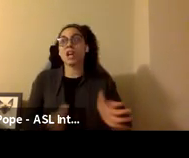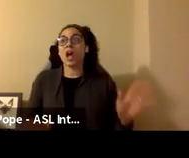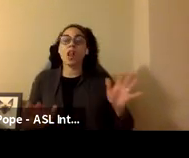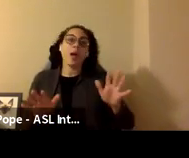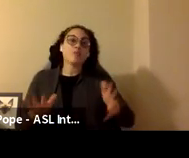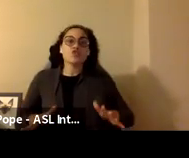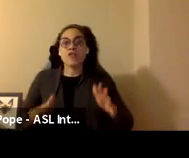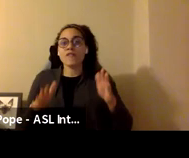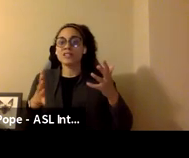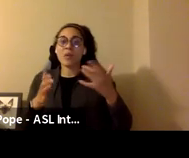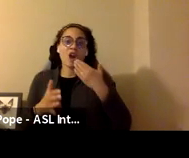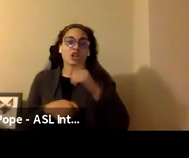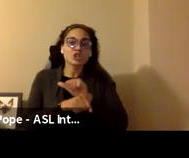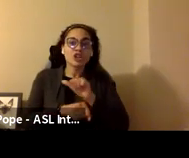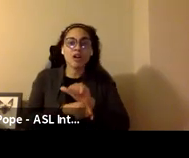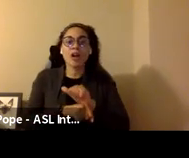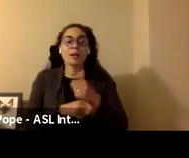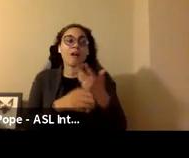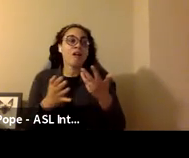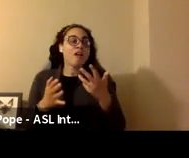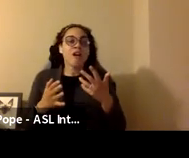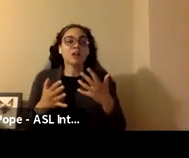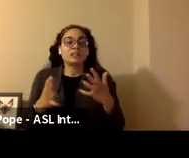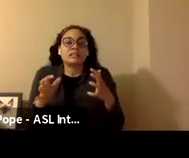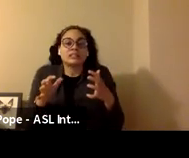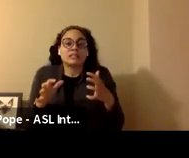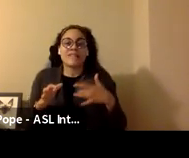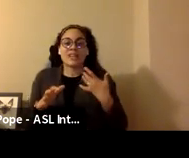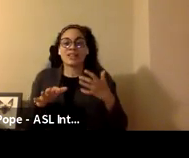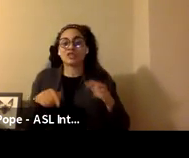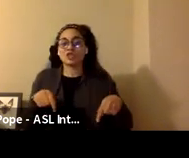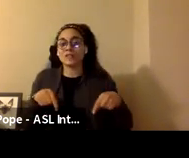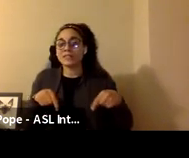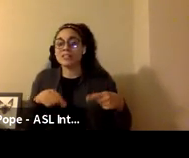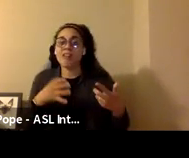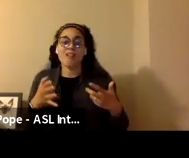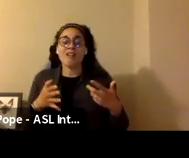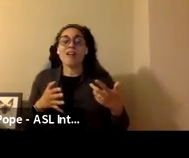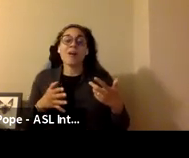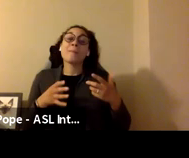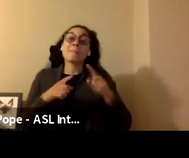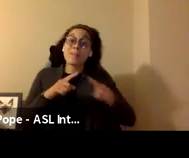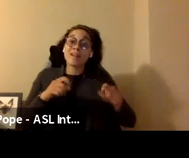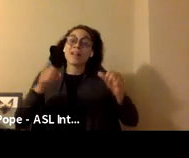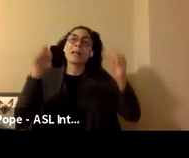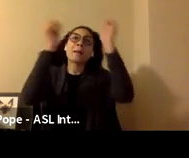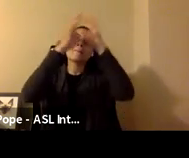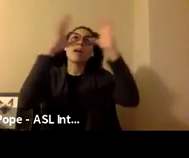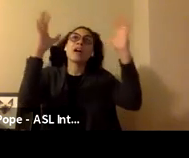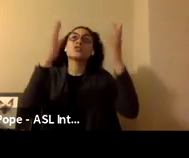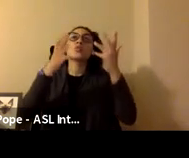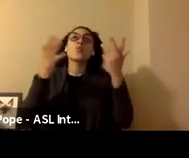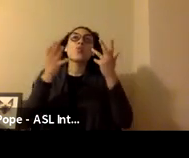wanted to do a good job and I was really tense. And I just pictured myself after the presentation, just sitting down